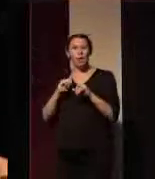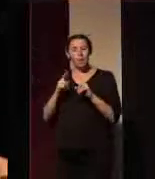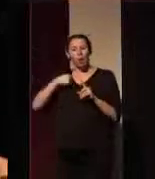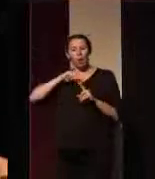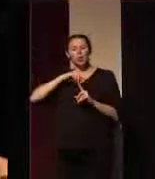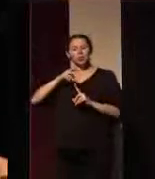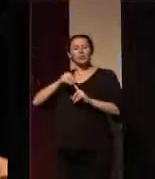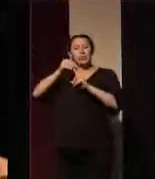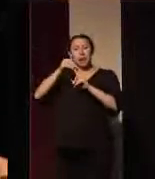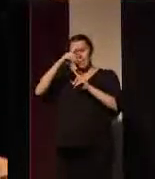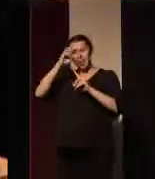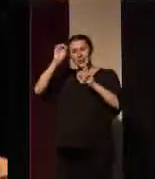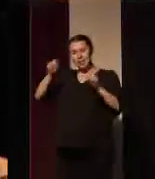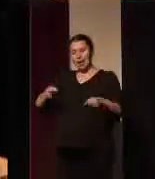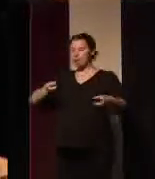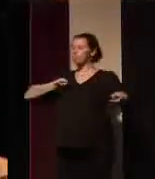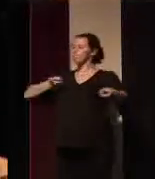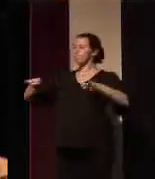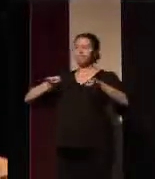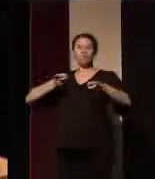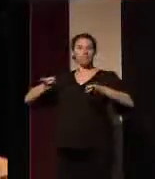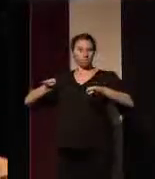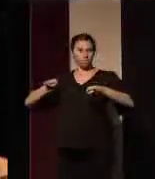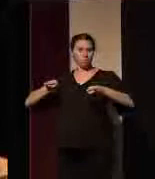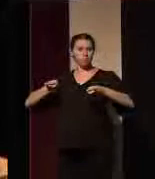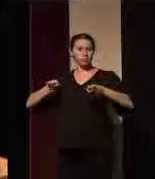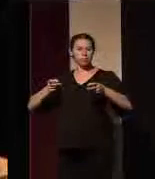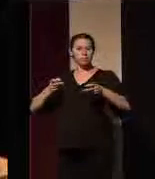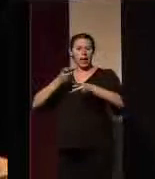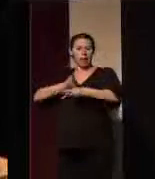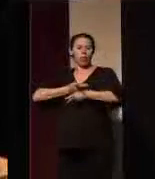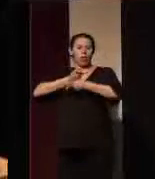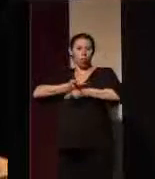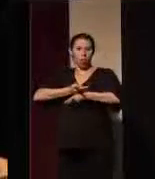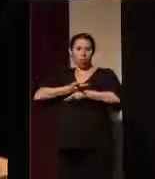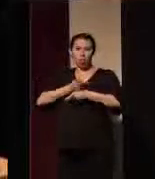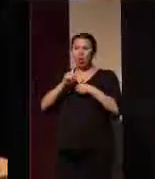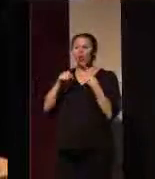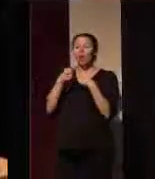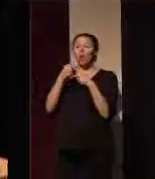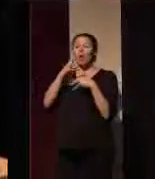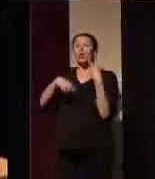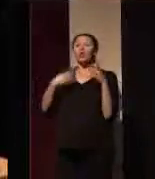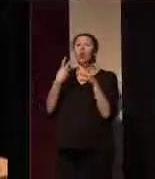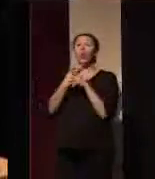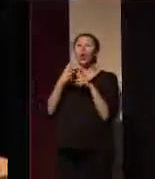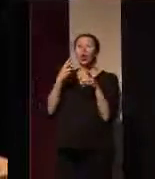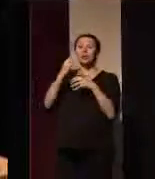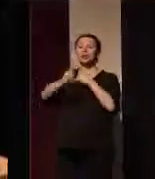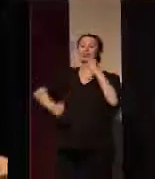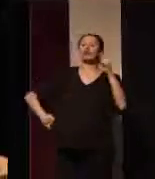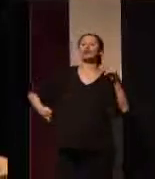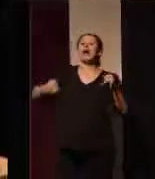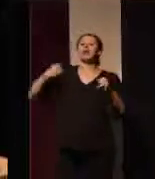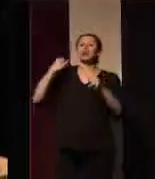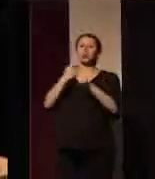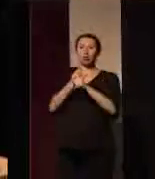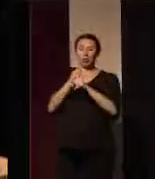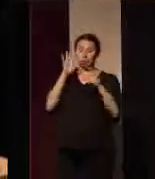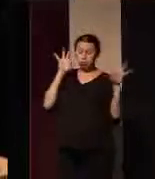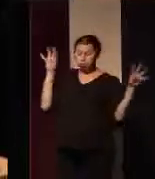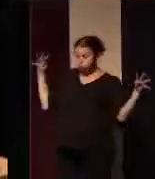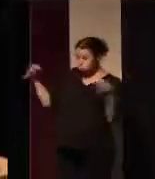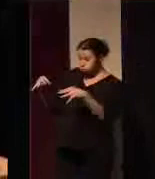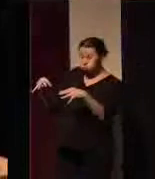it. So when the world spotlight got on St. Louis and the international attention was focused right